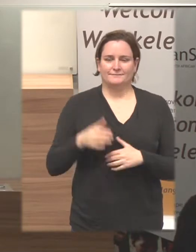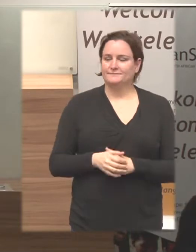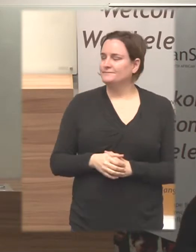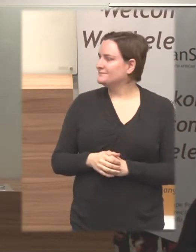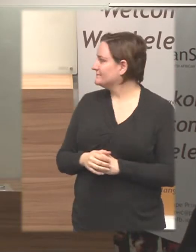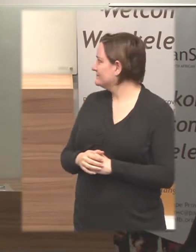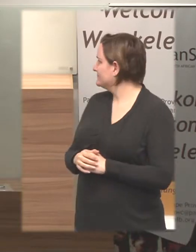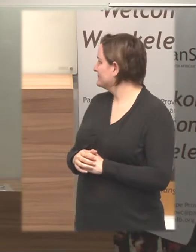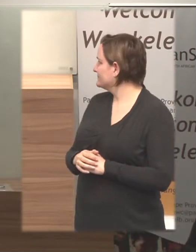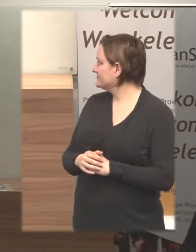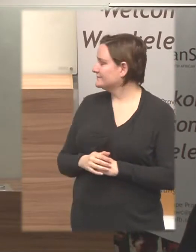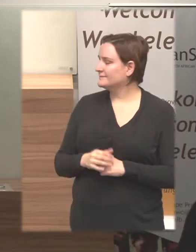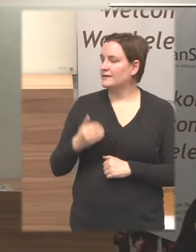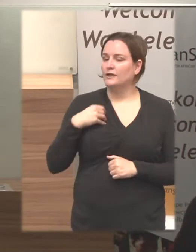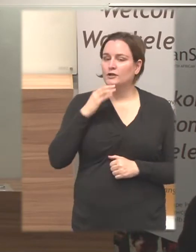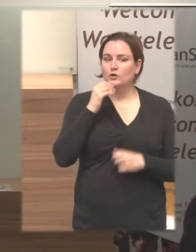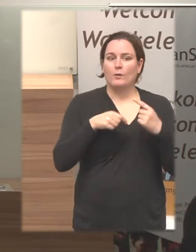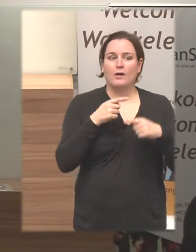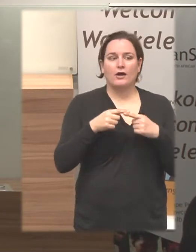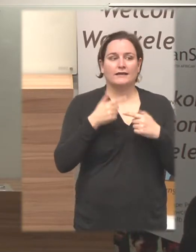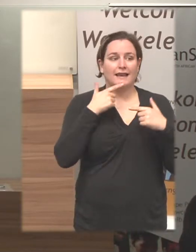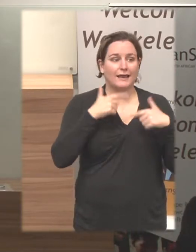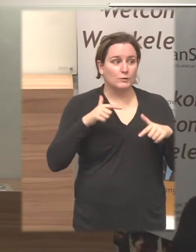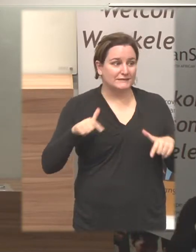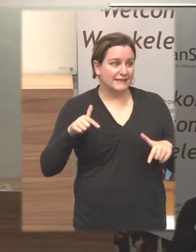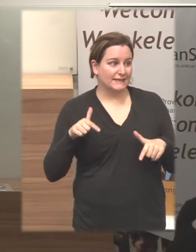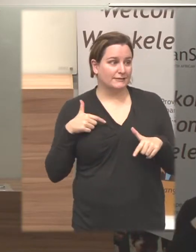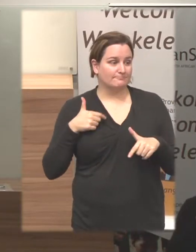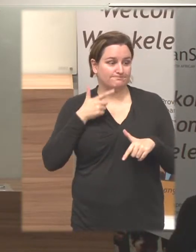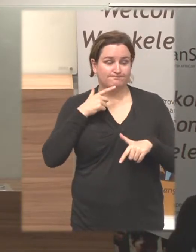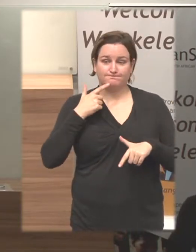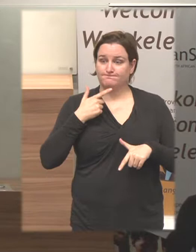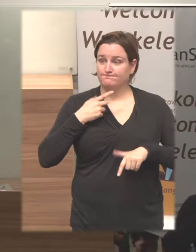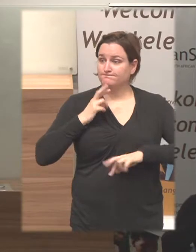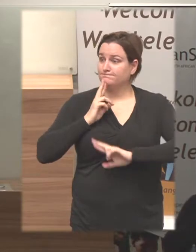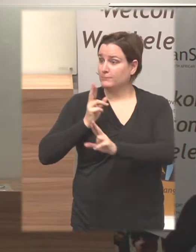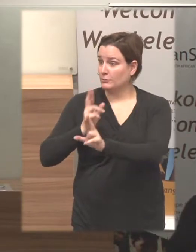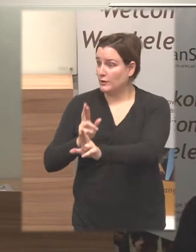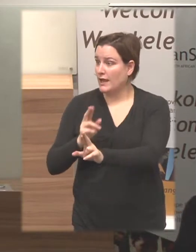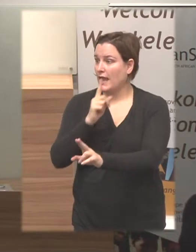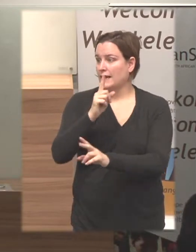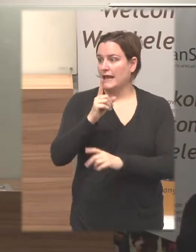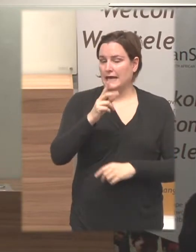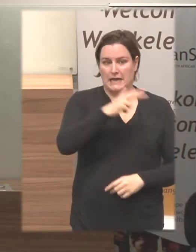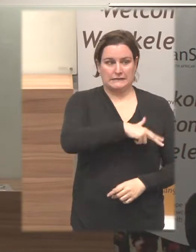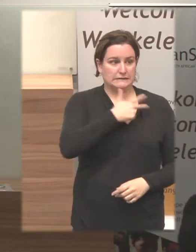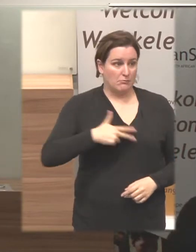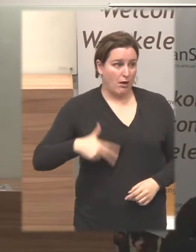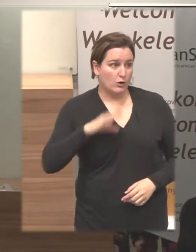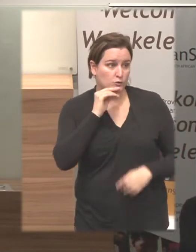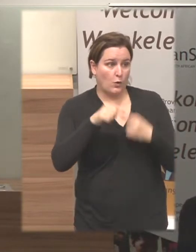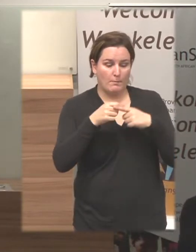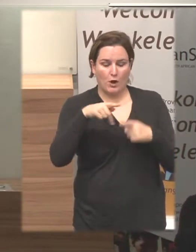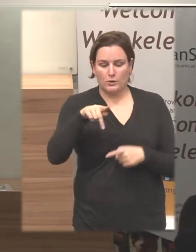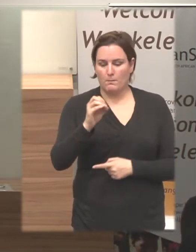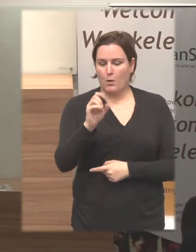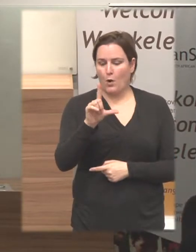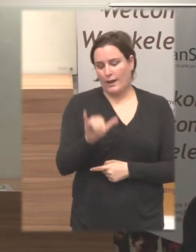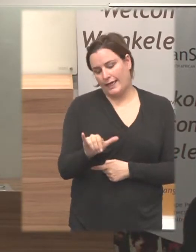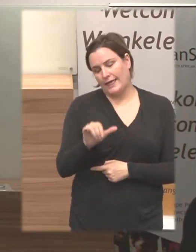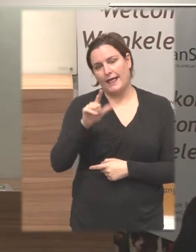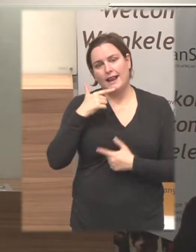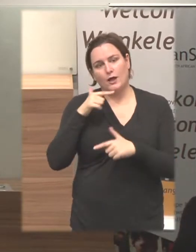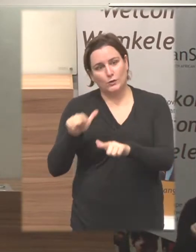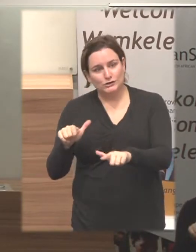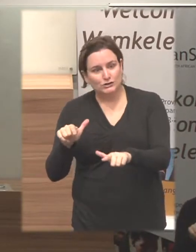talk about linguistic repertoires. Jorgensen in Denmark about polylanguaging. Otsuji and